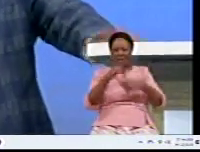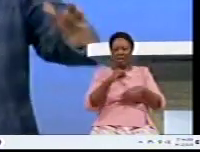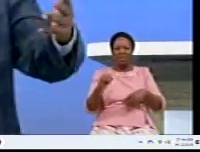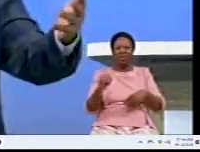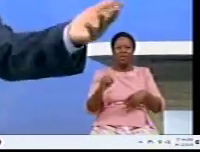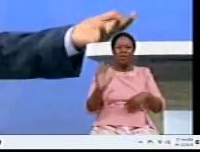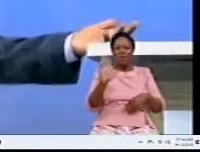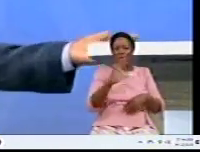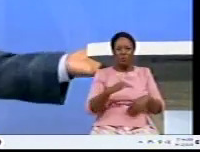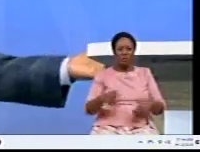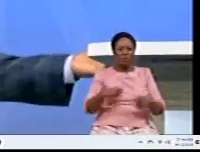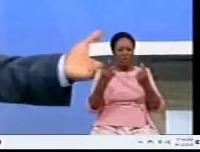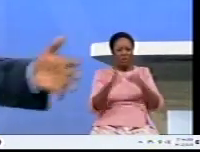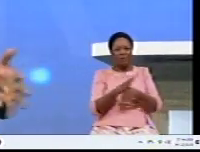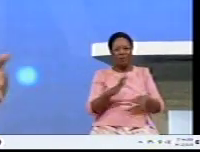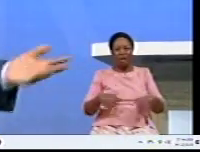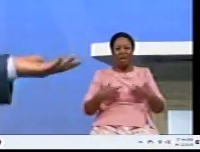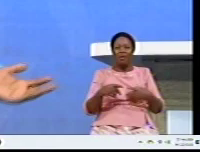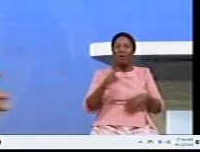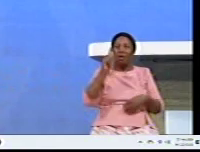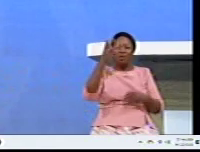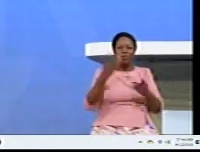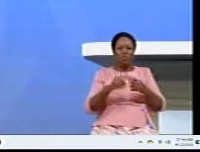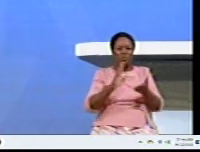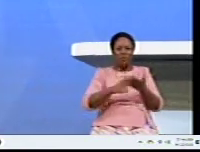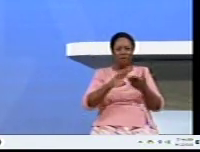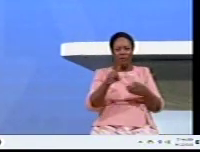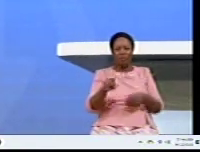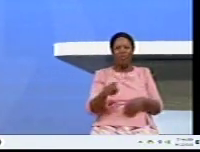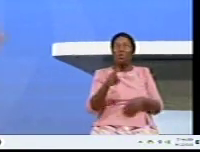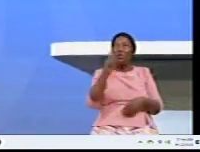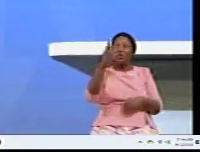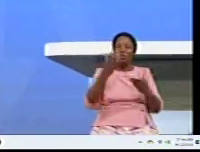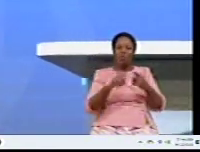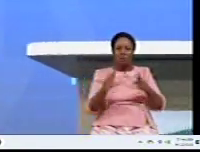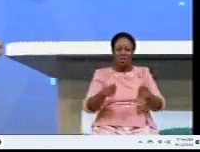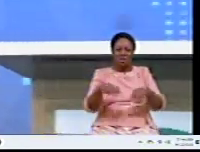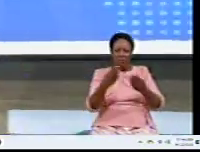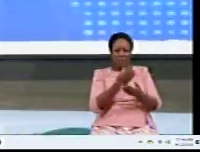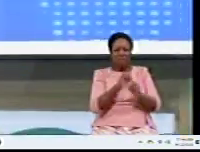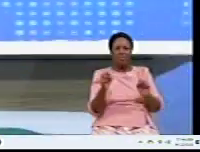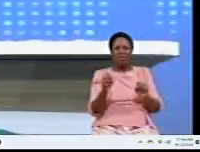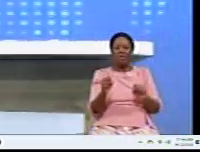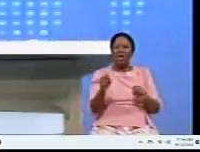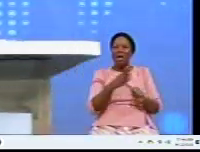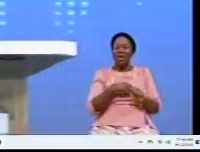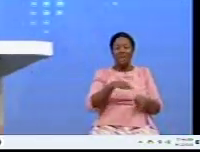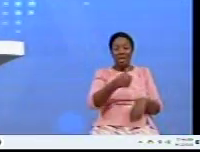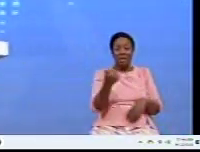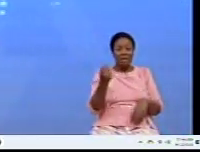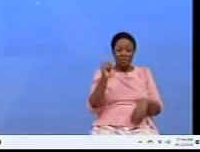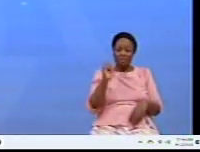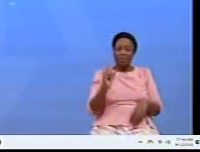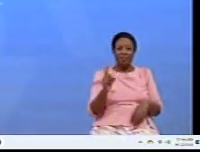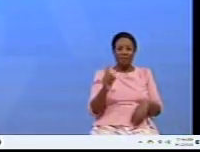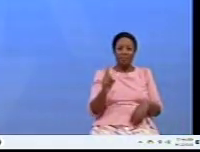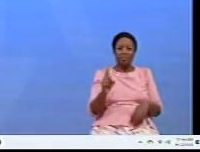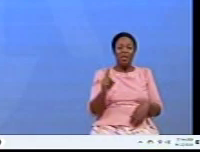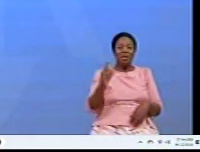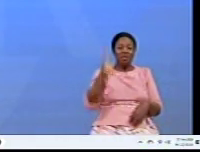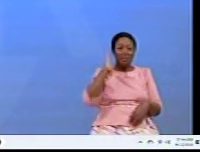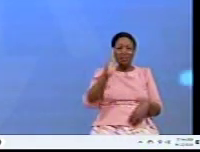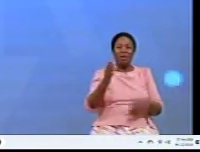sinful life. He wants to forgive you. He wants to give you salvation. And whosoever shall